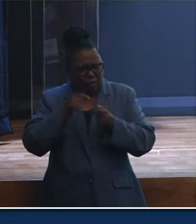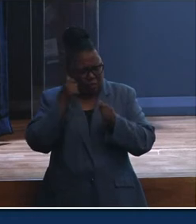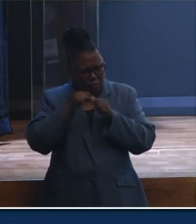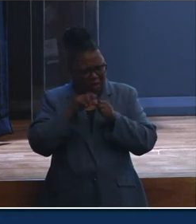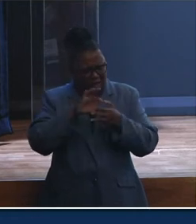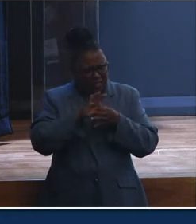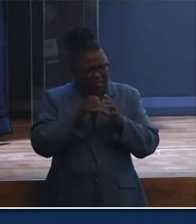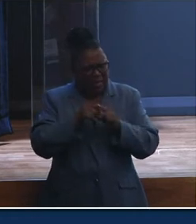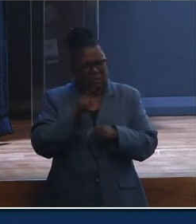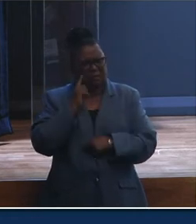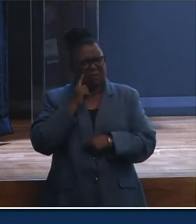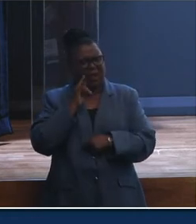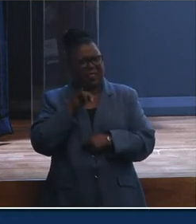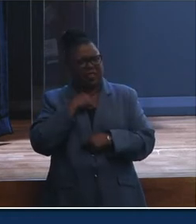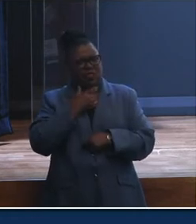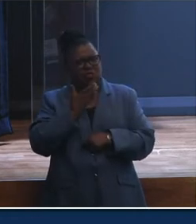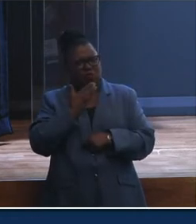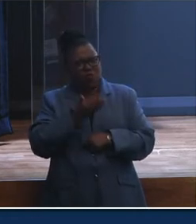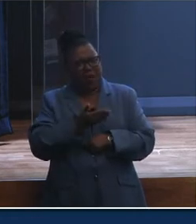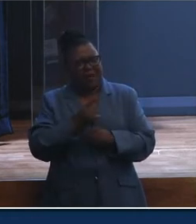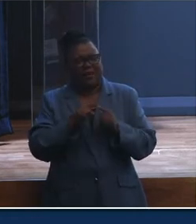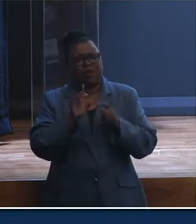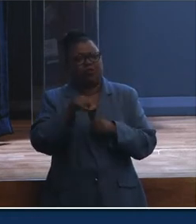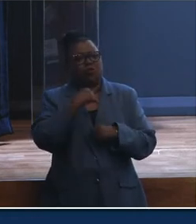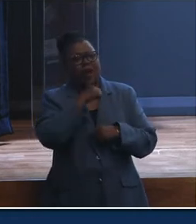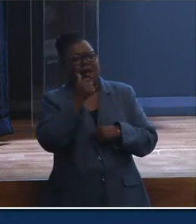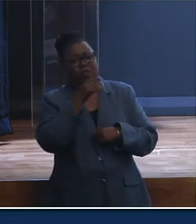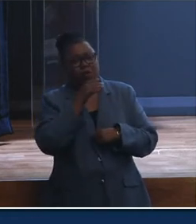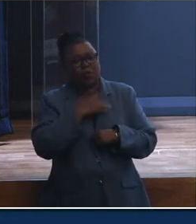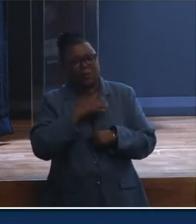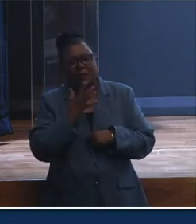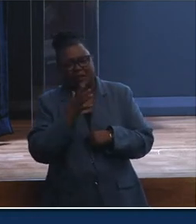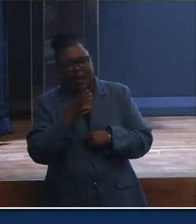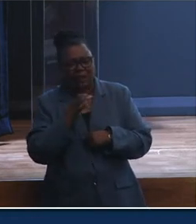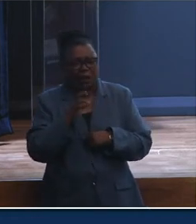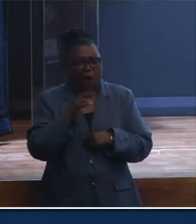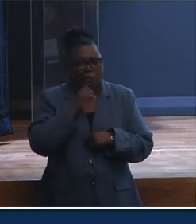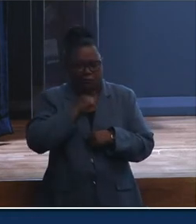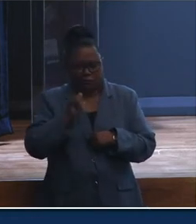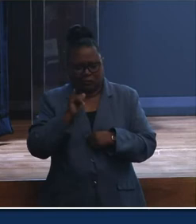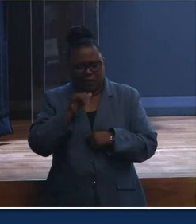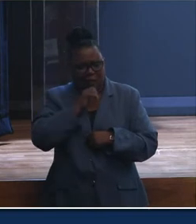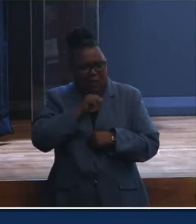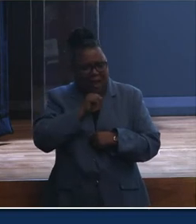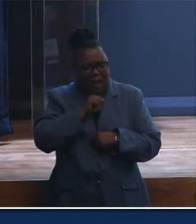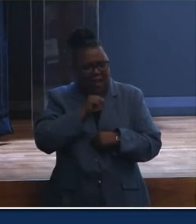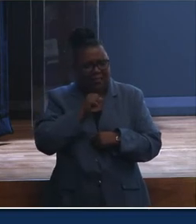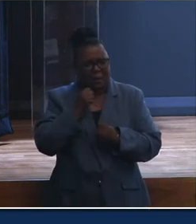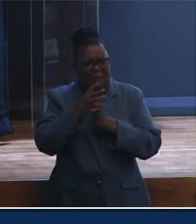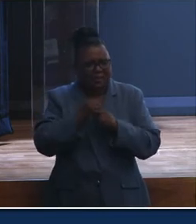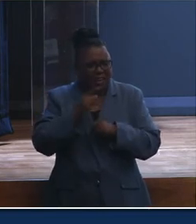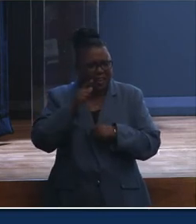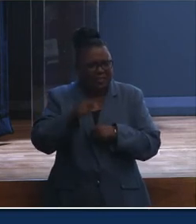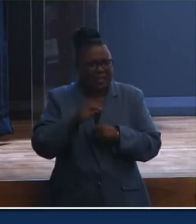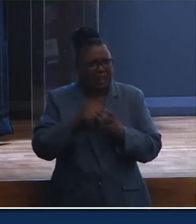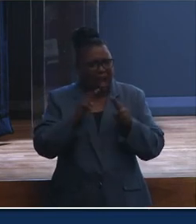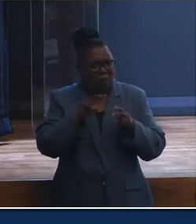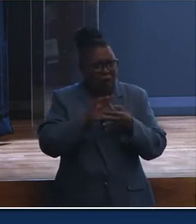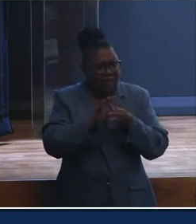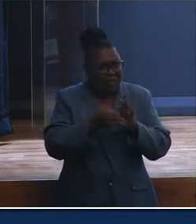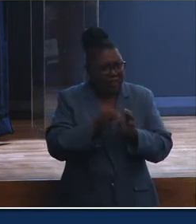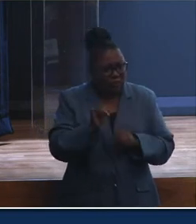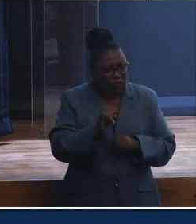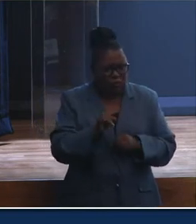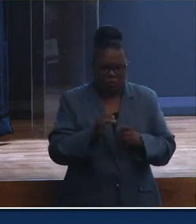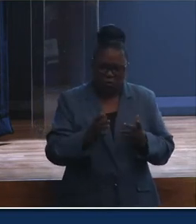and thinking, this is so great. And then you talk to other women kind of our age years later, and, well, I watched the Olympics too.